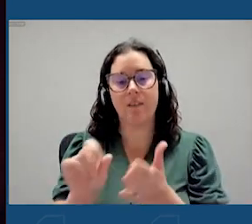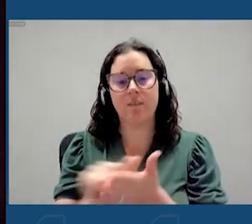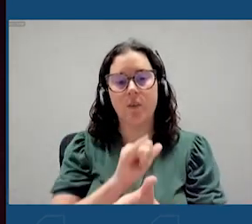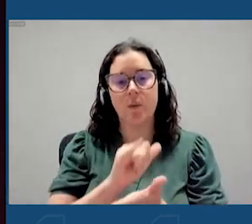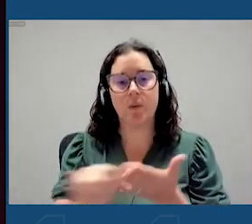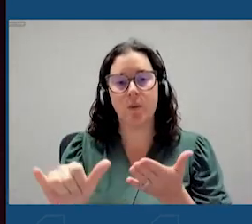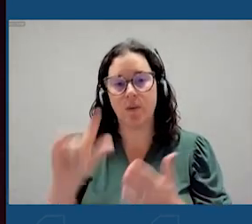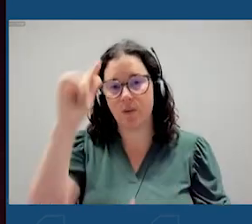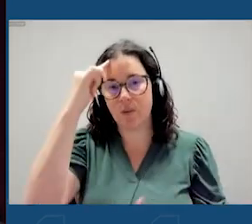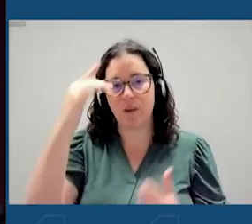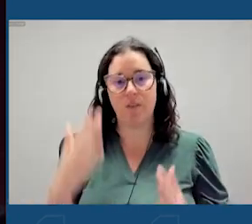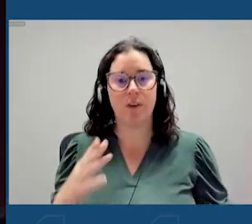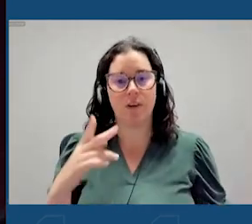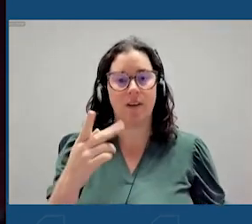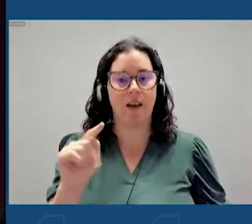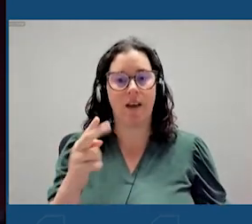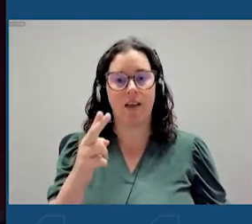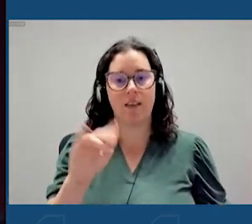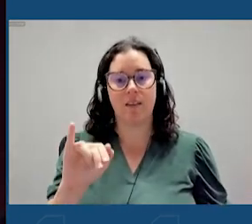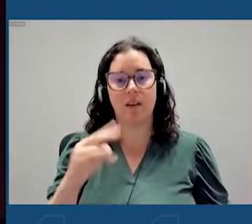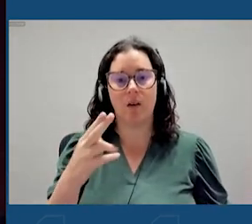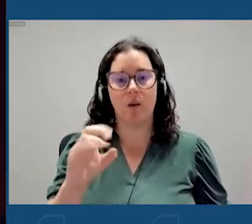Hochul.